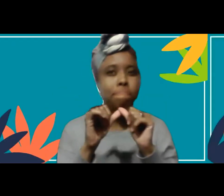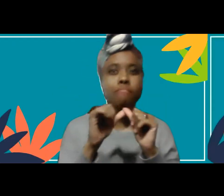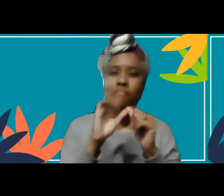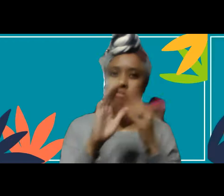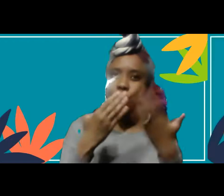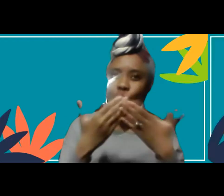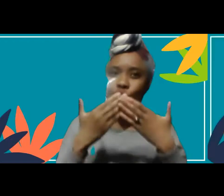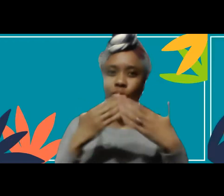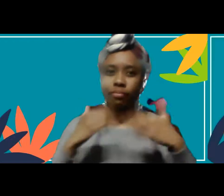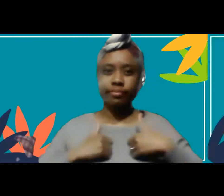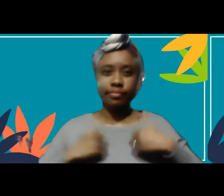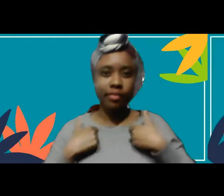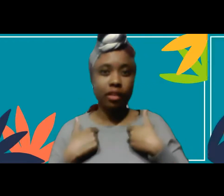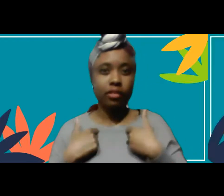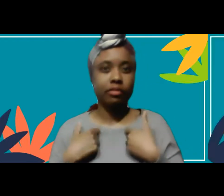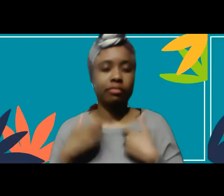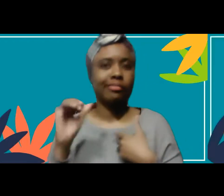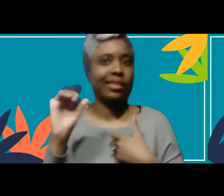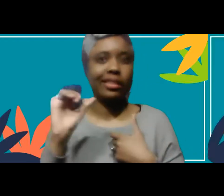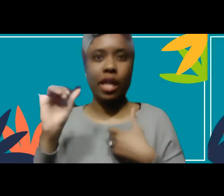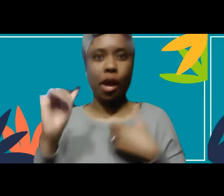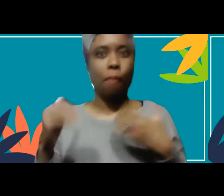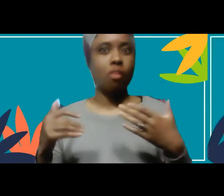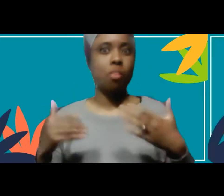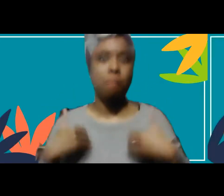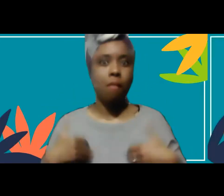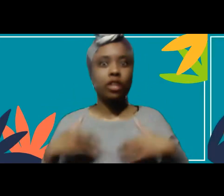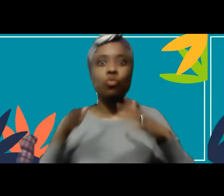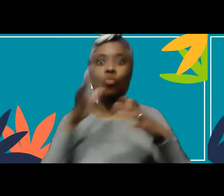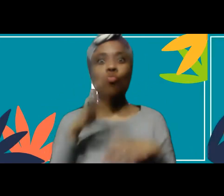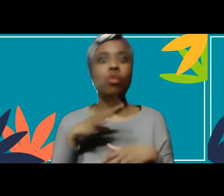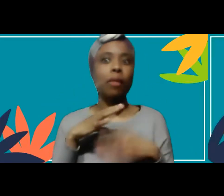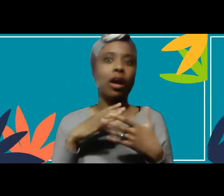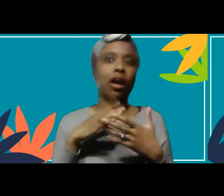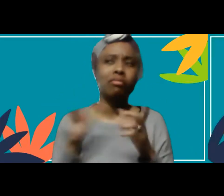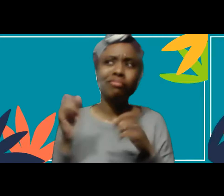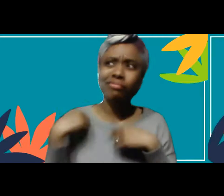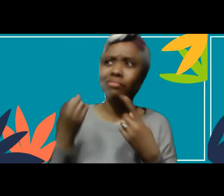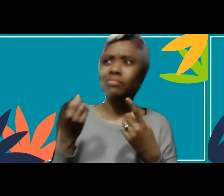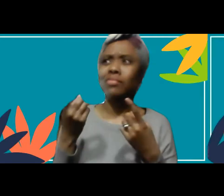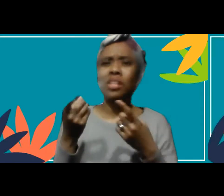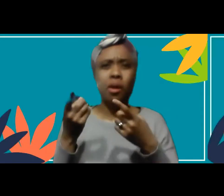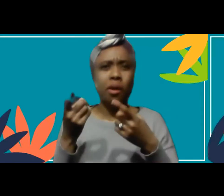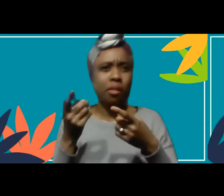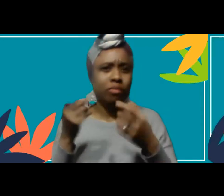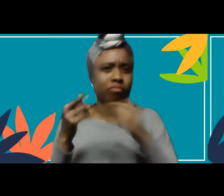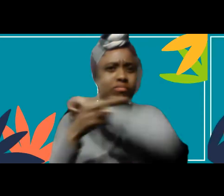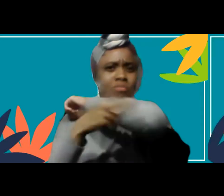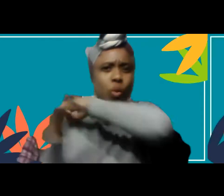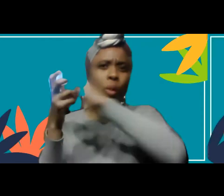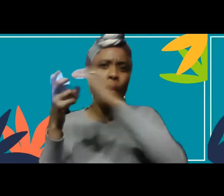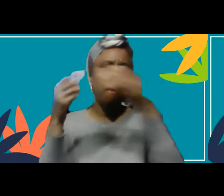And the same thing with our bodies as women. They have been commodified to be stolen, to be bought and